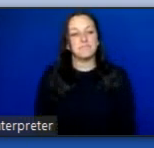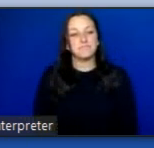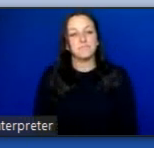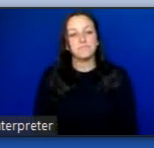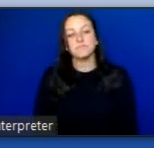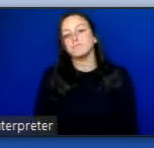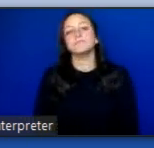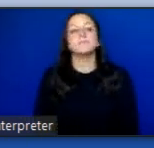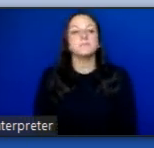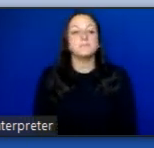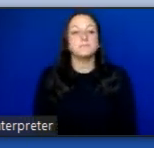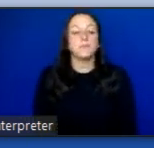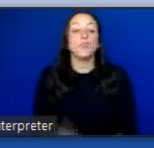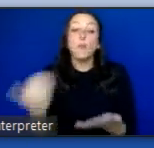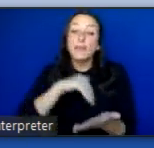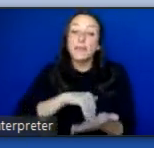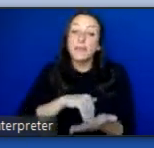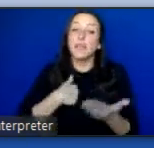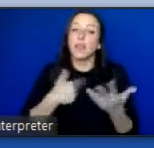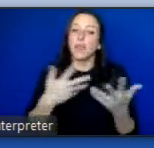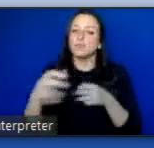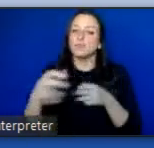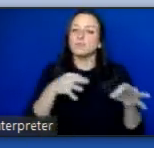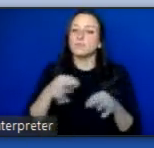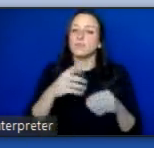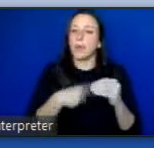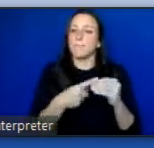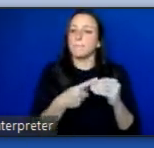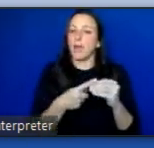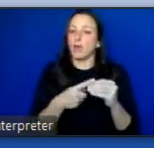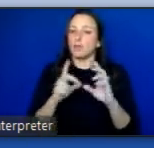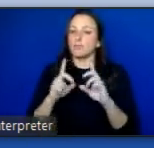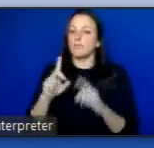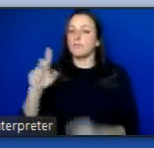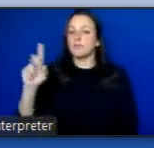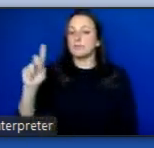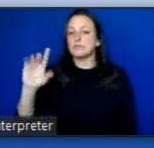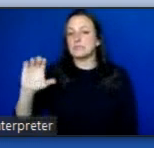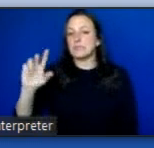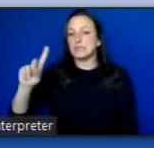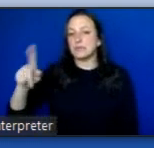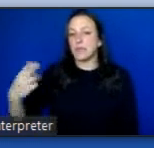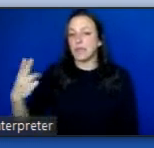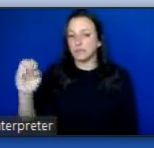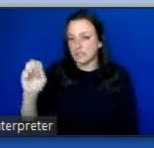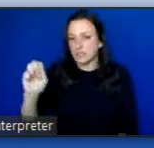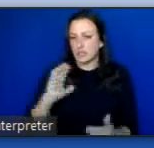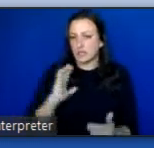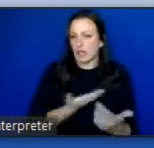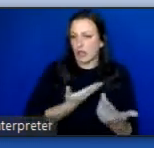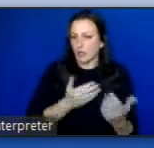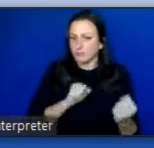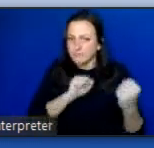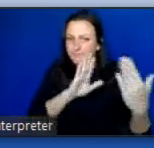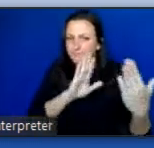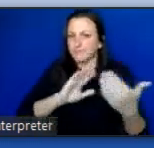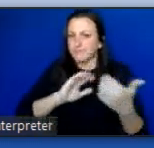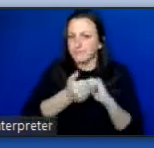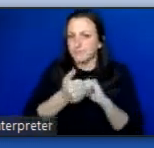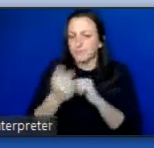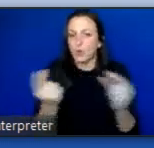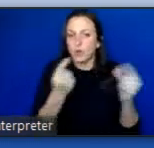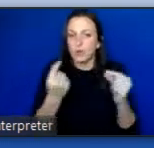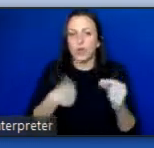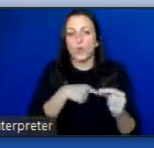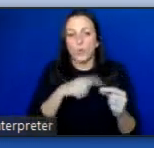So just want to again talk about the response of the Department of Public Health and Environment. We had to massively scale